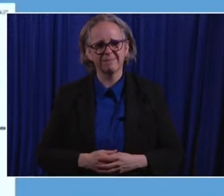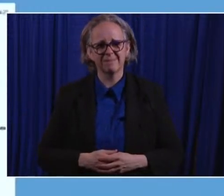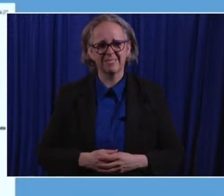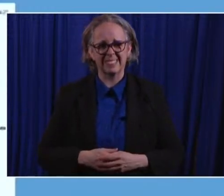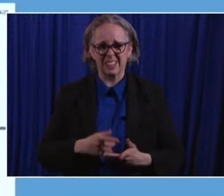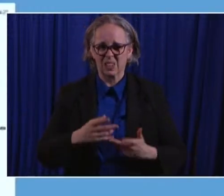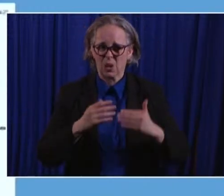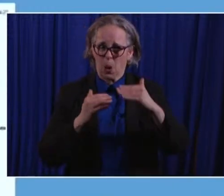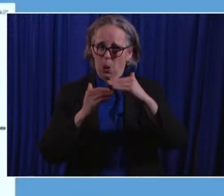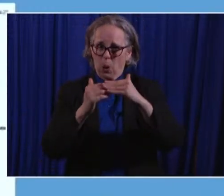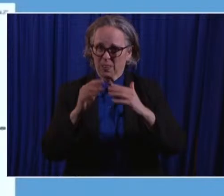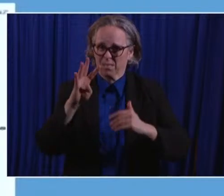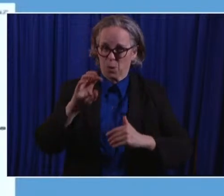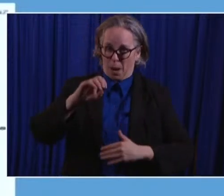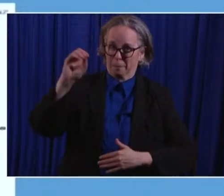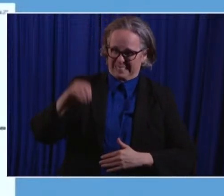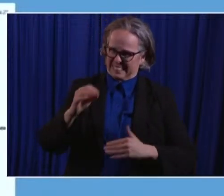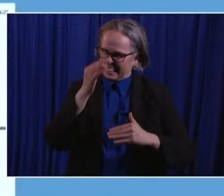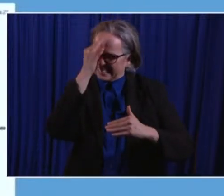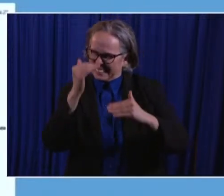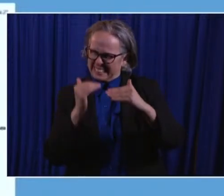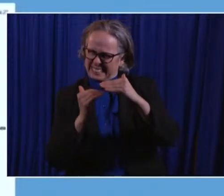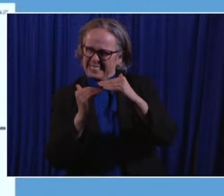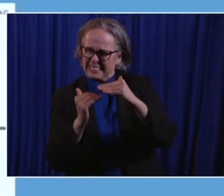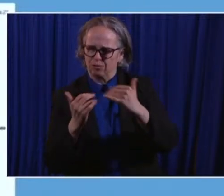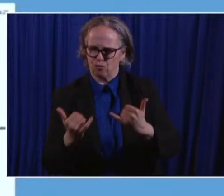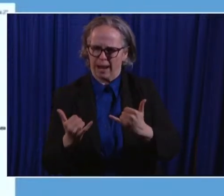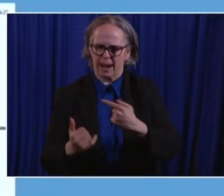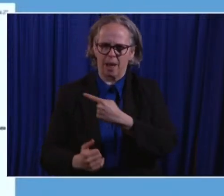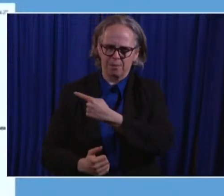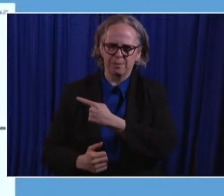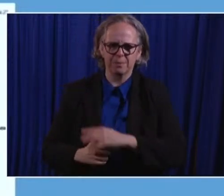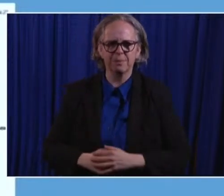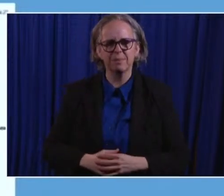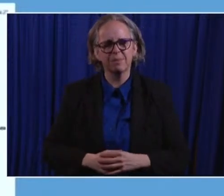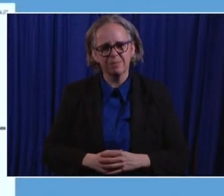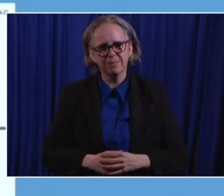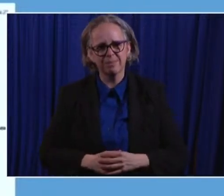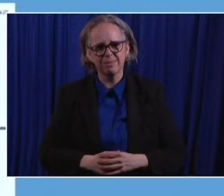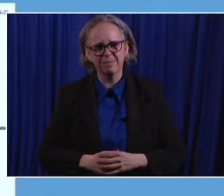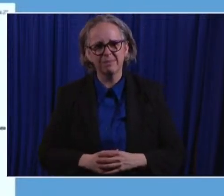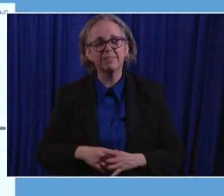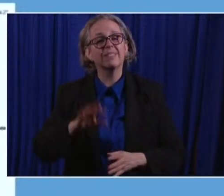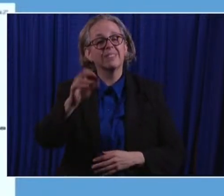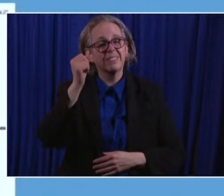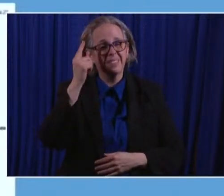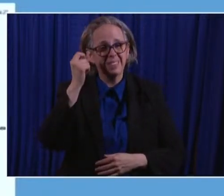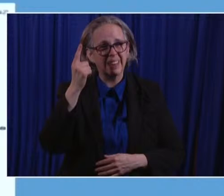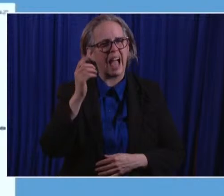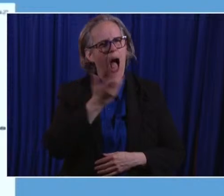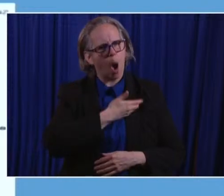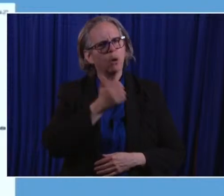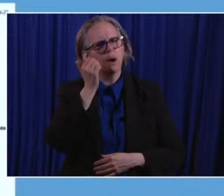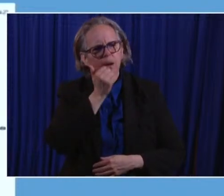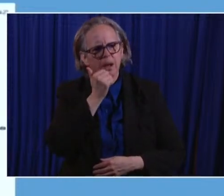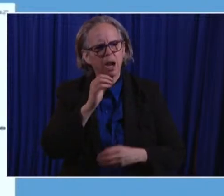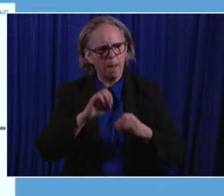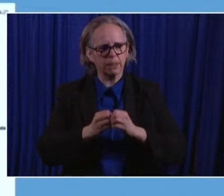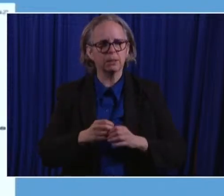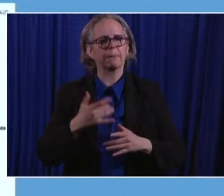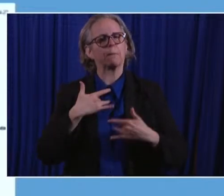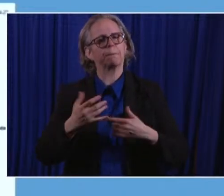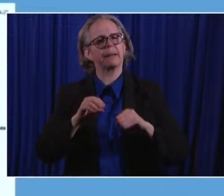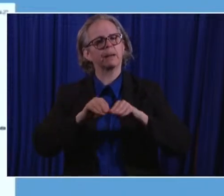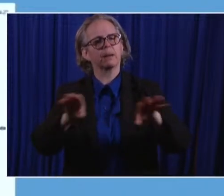hope to be at 40% very soon. Numbers, of course, per day. We're always low on Tuesday, coming off of a Monday